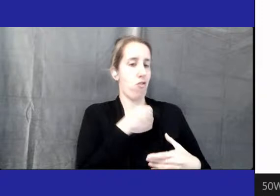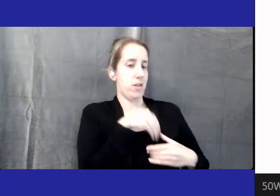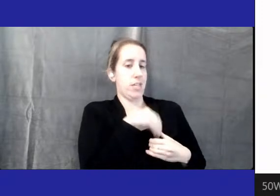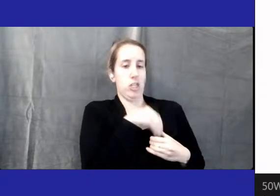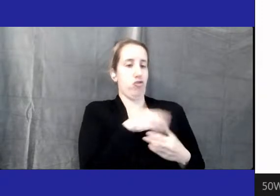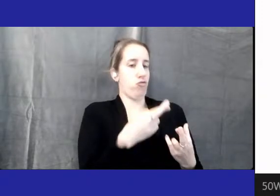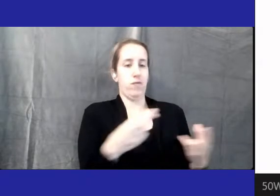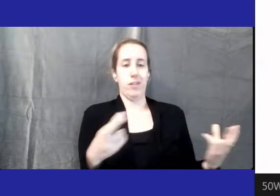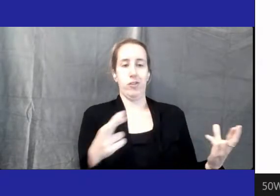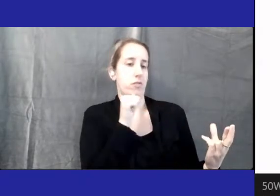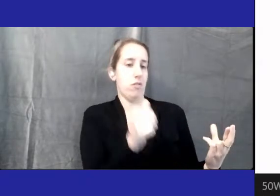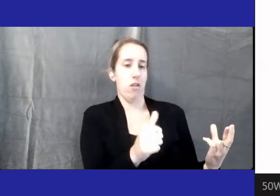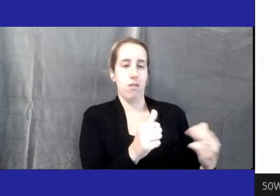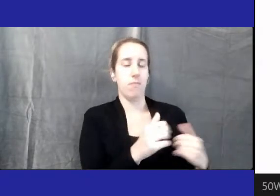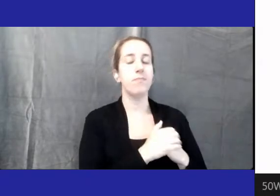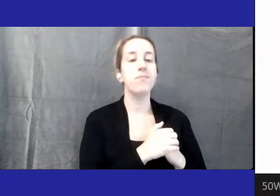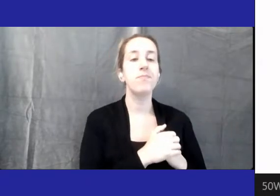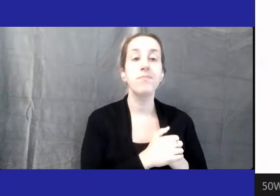slide, please.